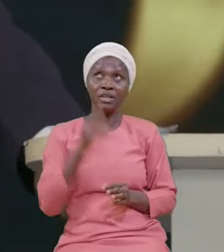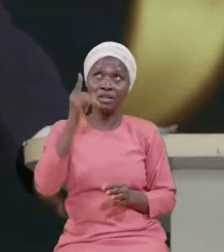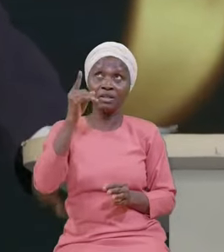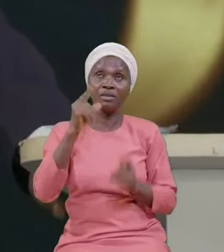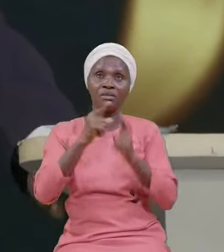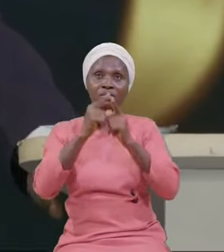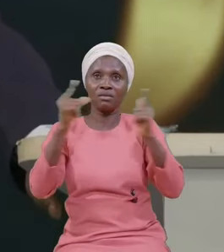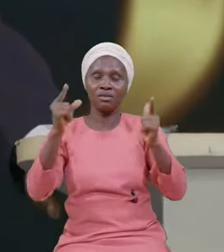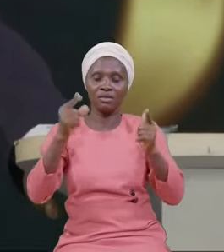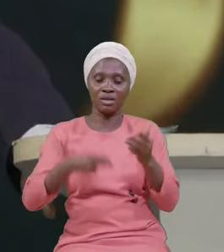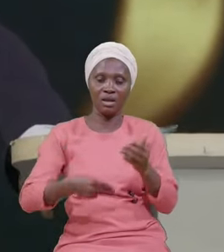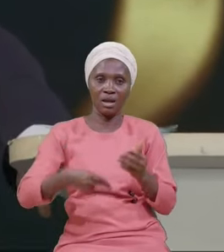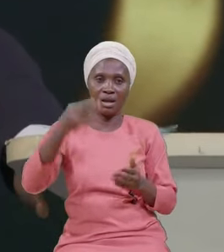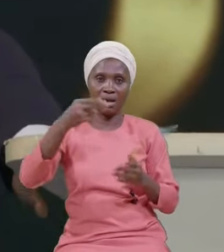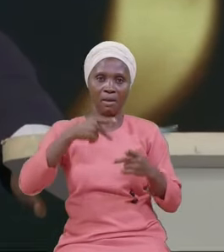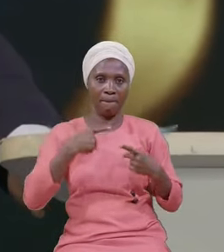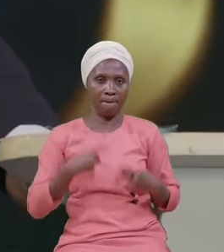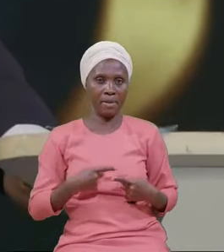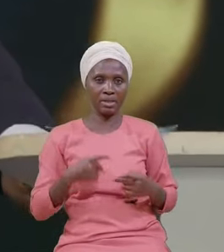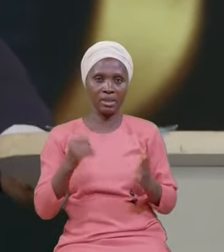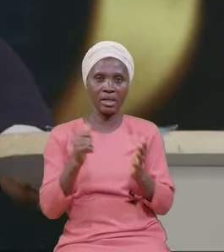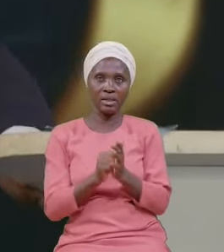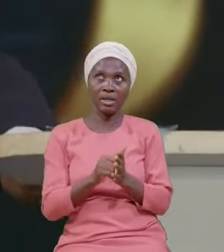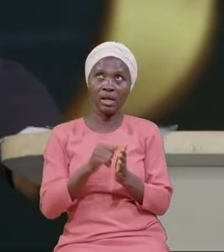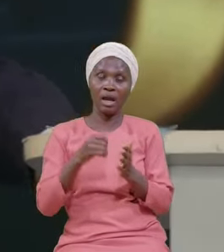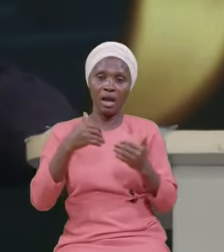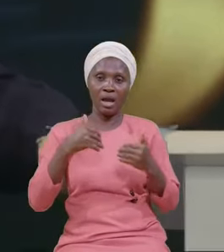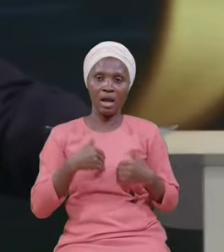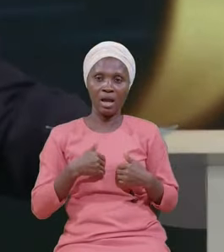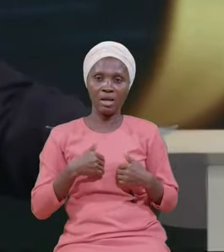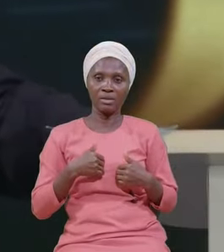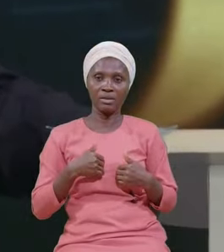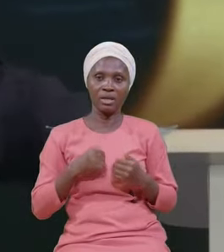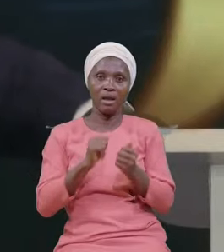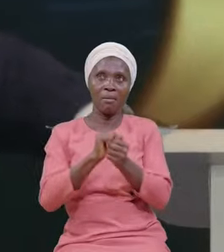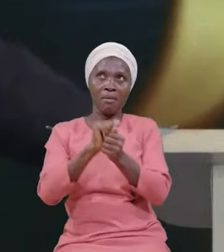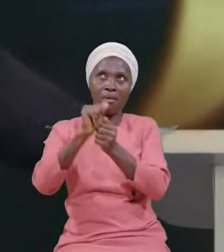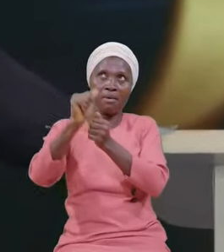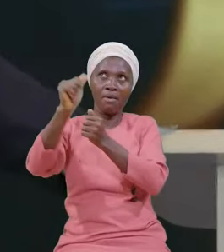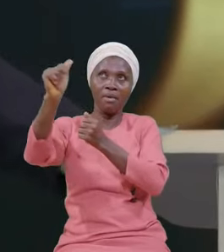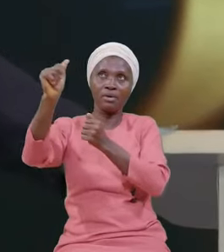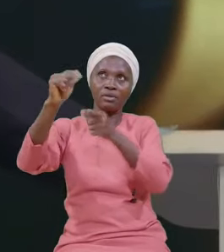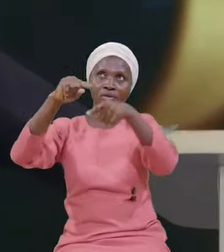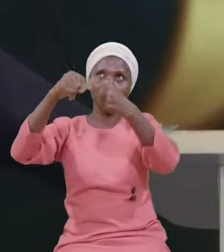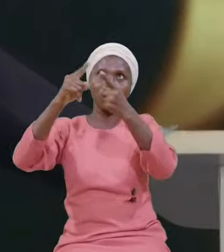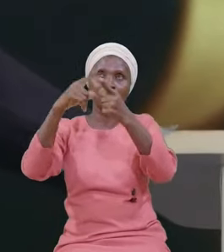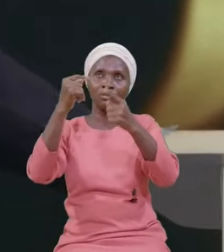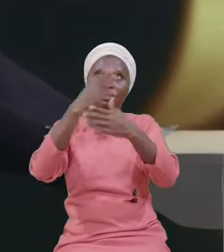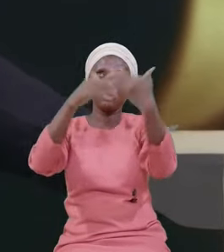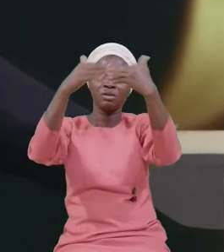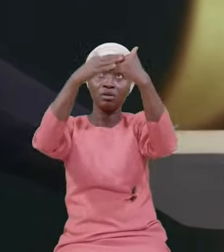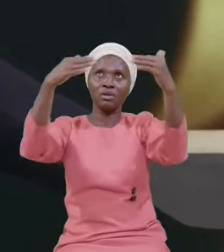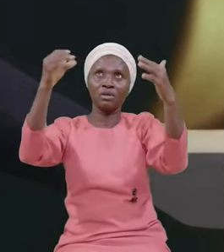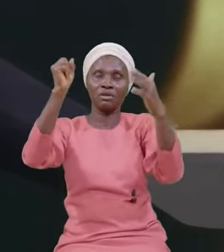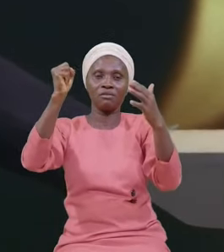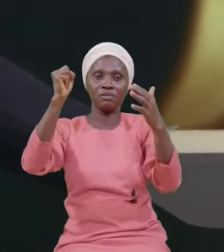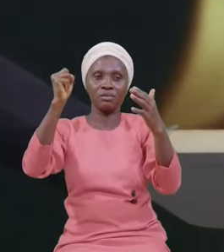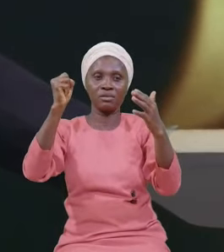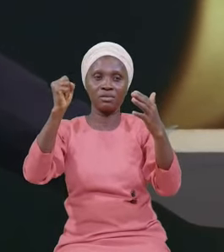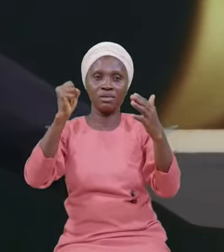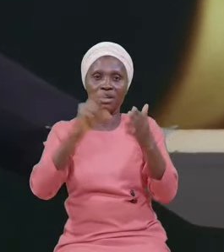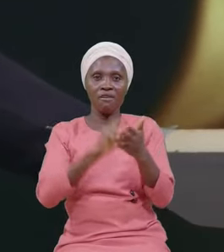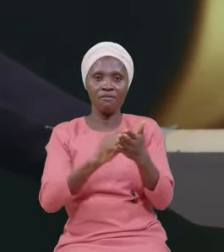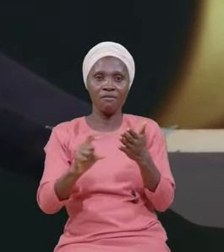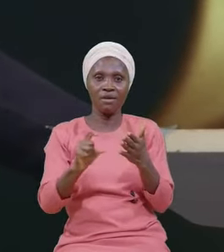priest that is passed into the heavens and in verse 15 for we